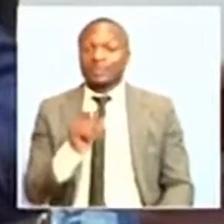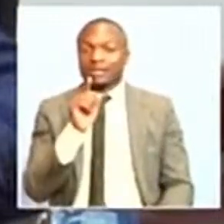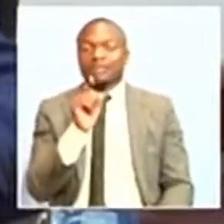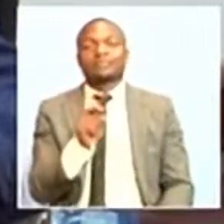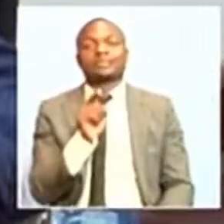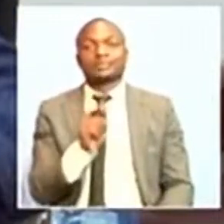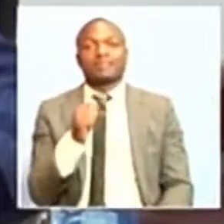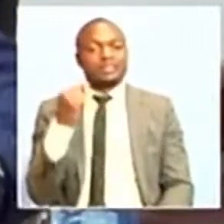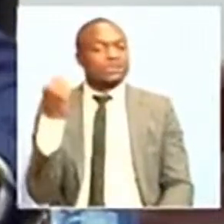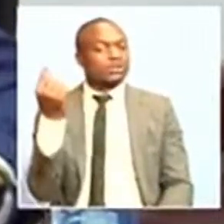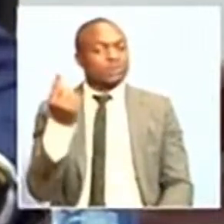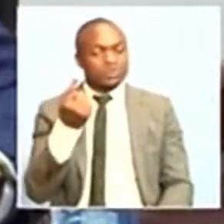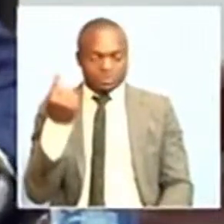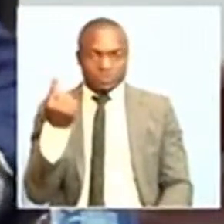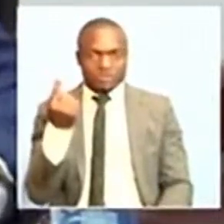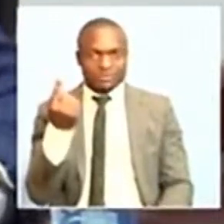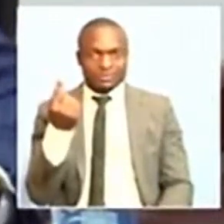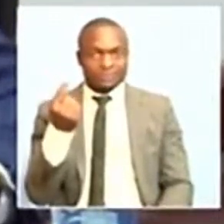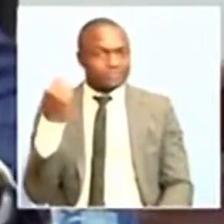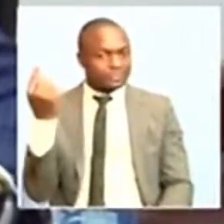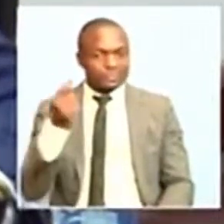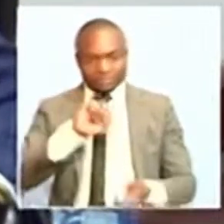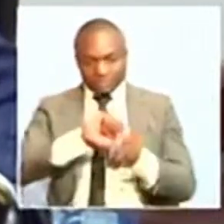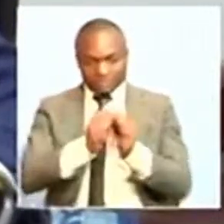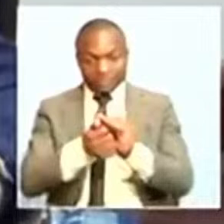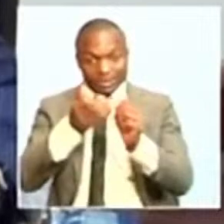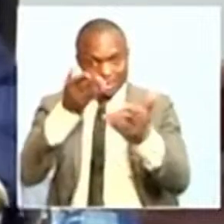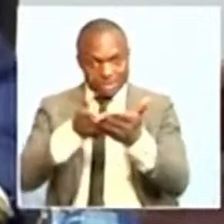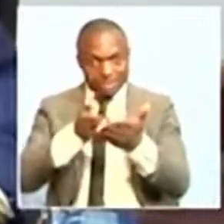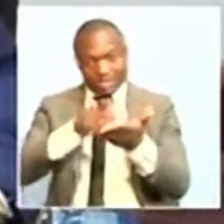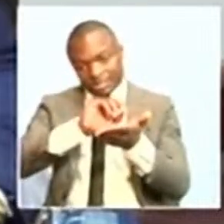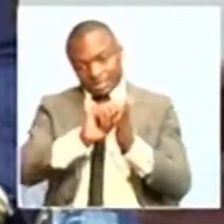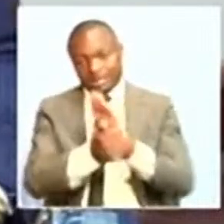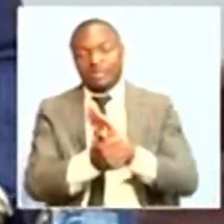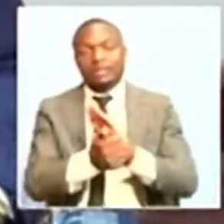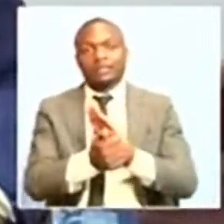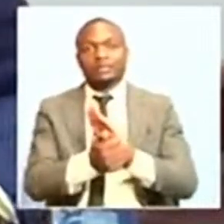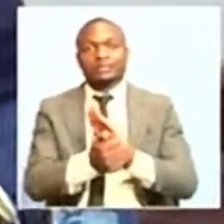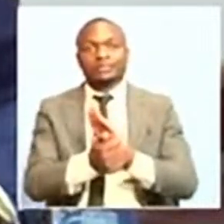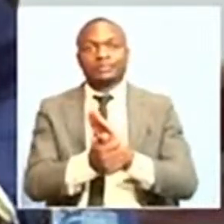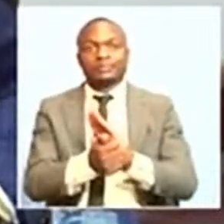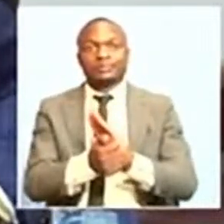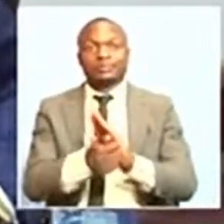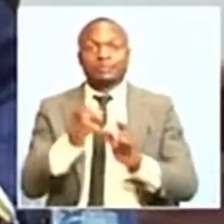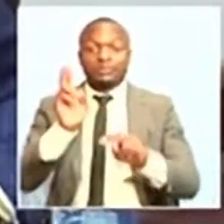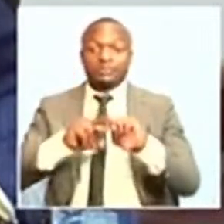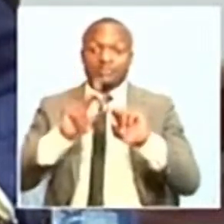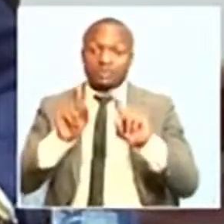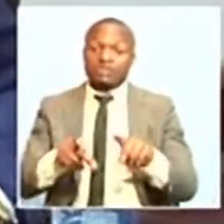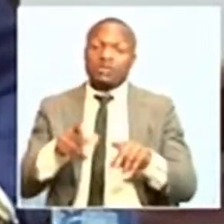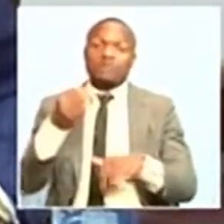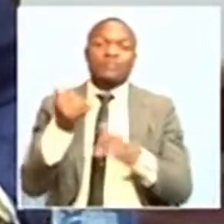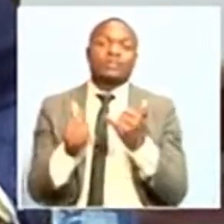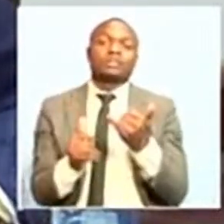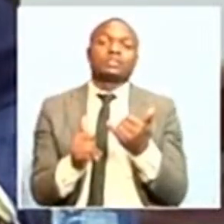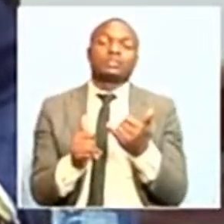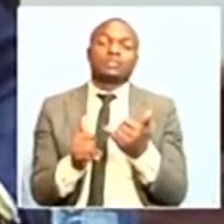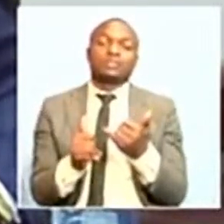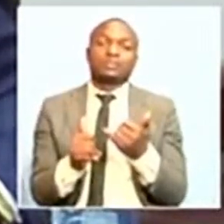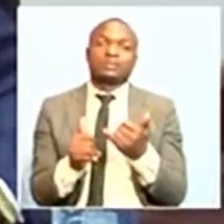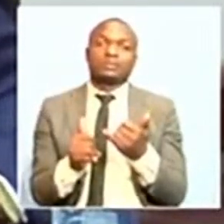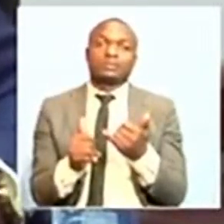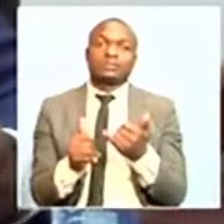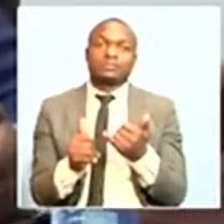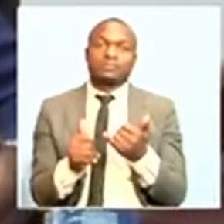basically the only provision or the only amendment to this act. And Chair, in closing, when